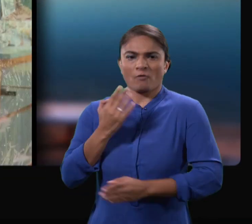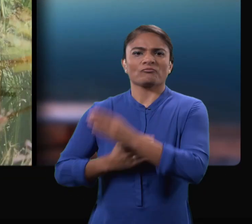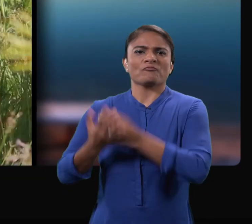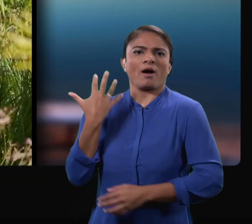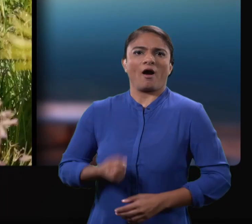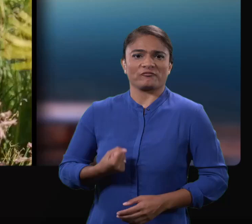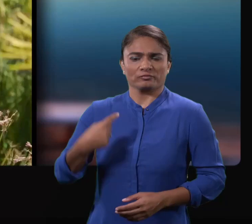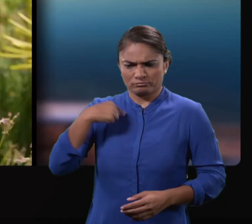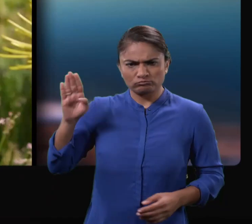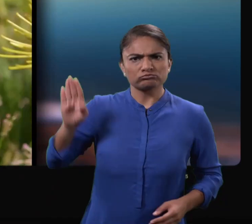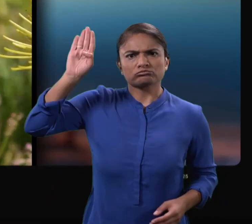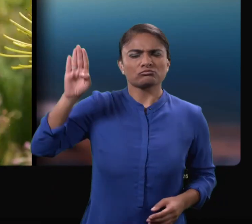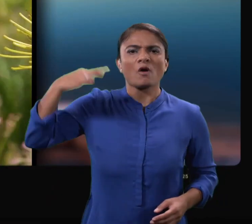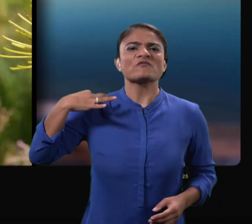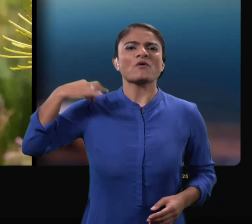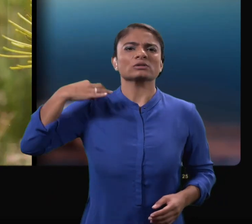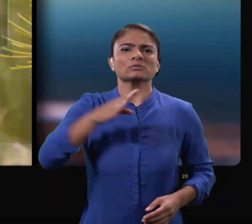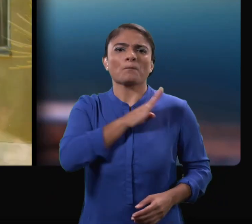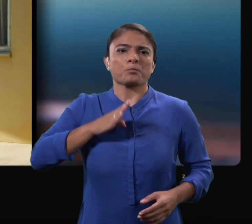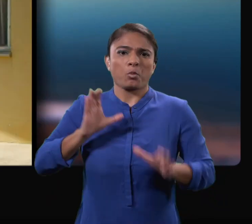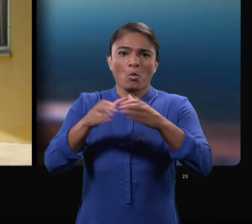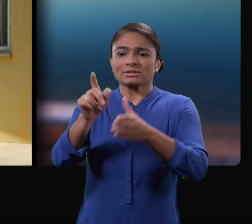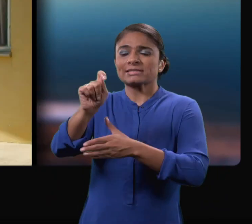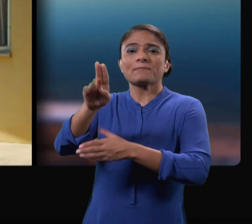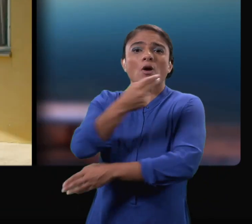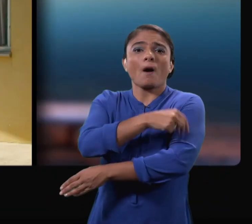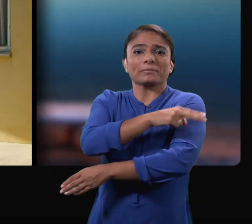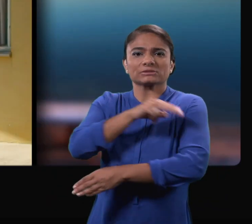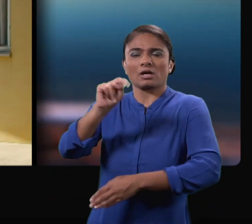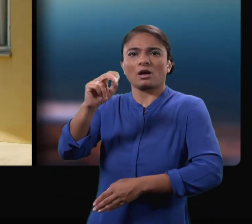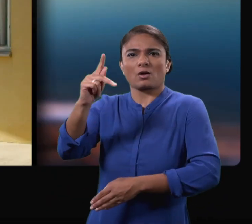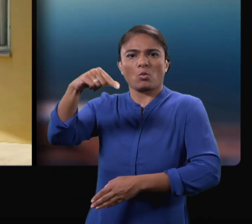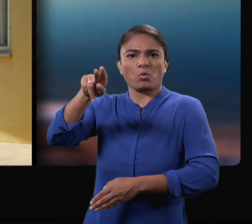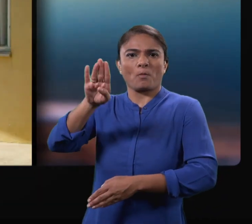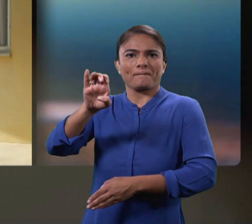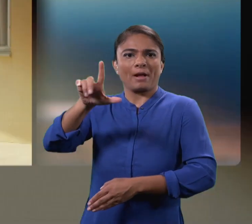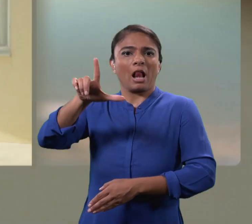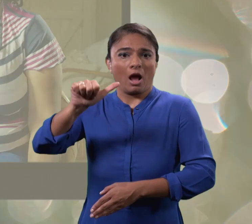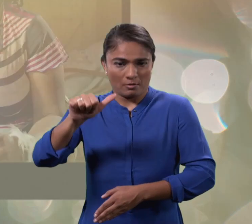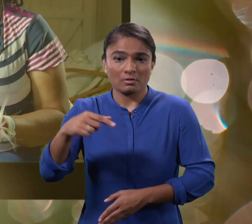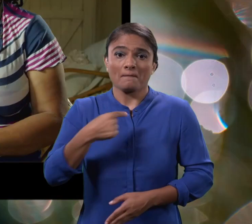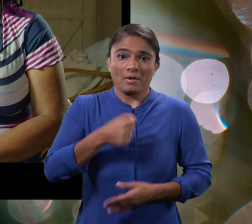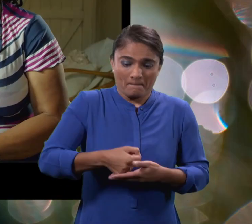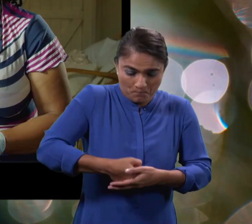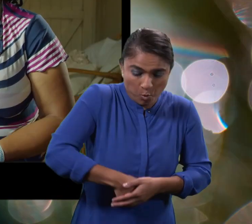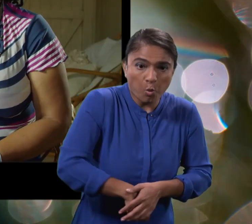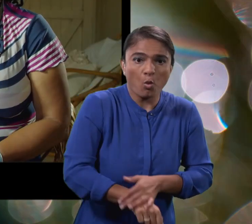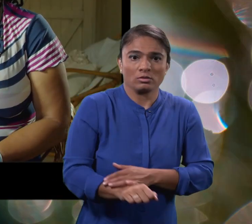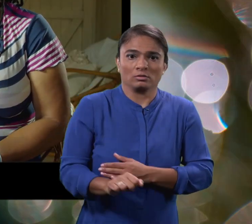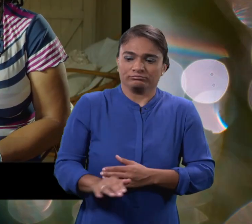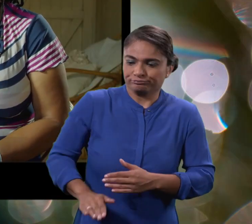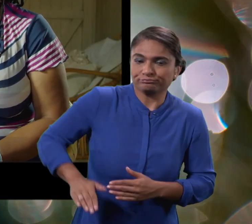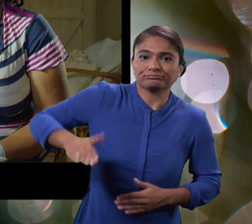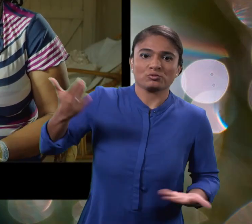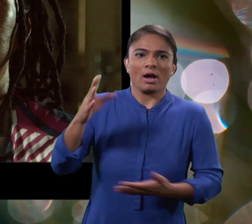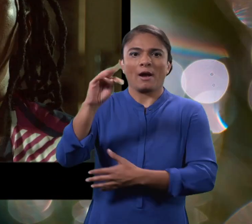impairment. She is also a volunteer board member at a local TB hospital in Nkqubela. Ndikhulela apha